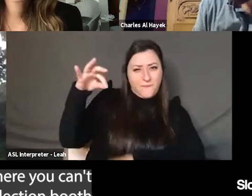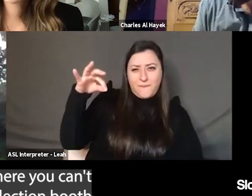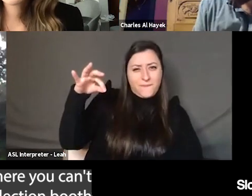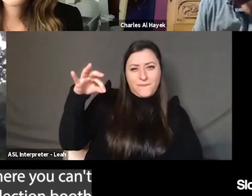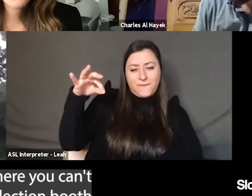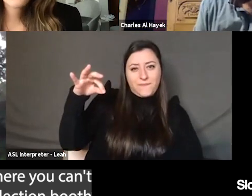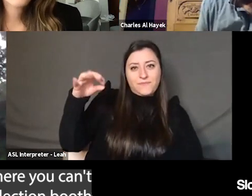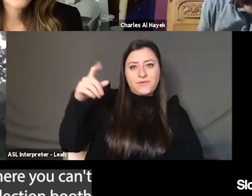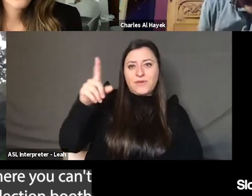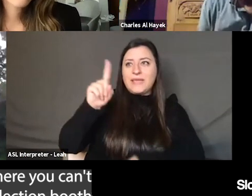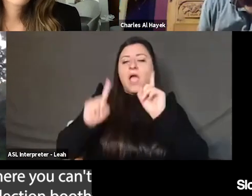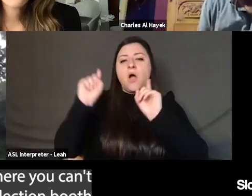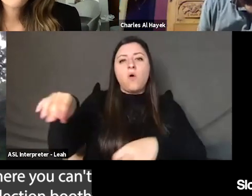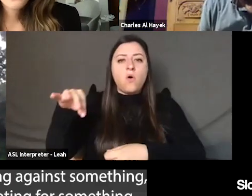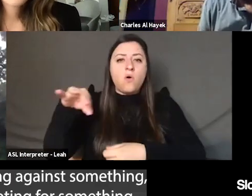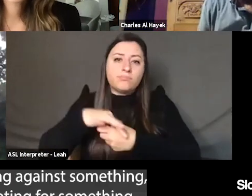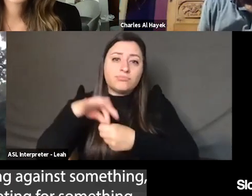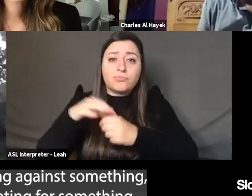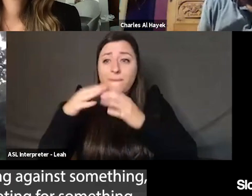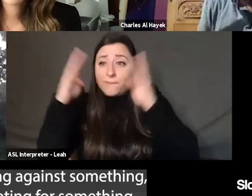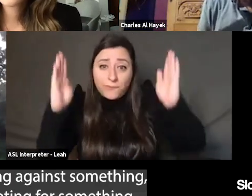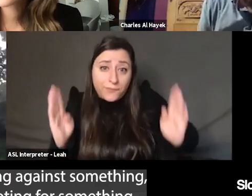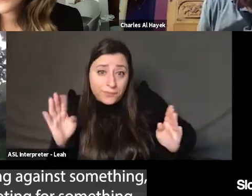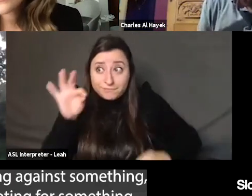You can't go to the election booth and